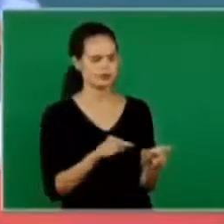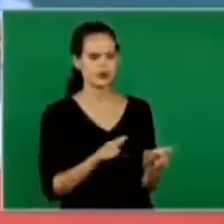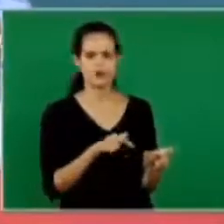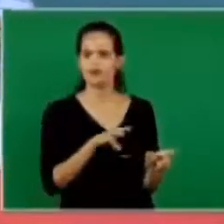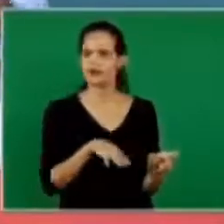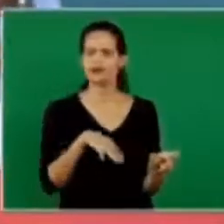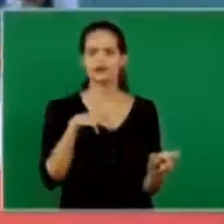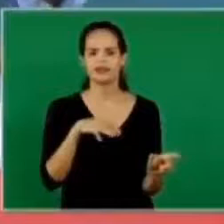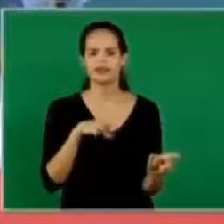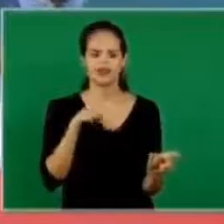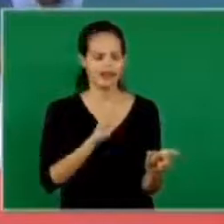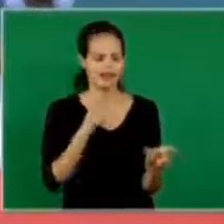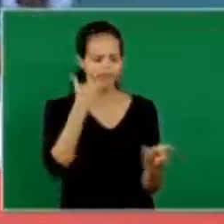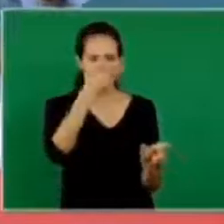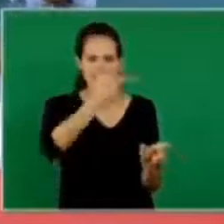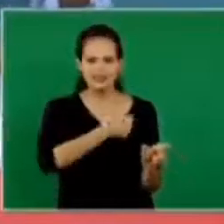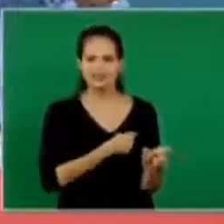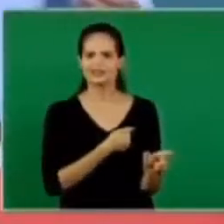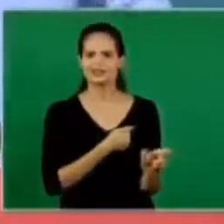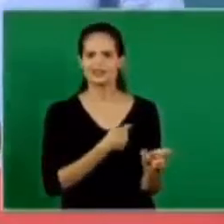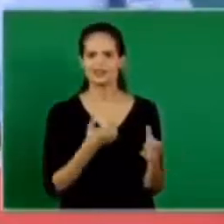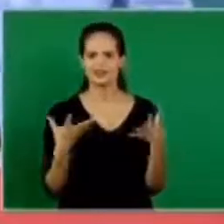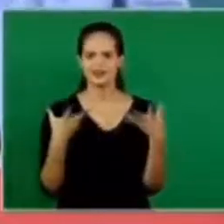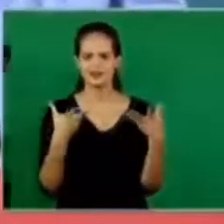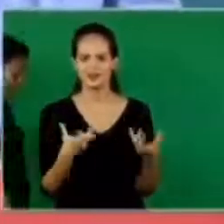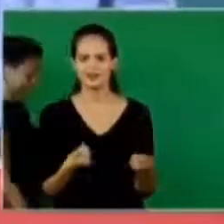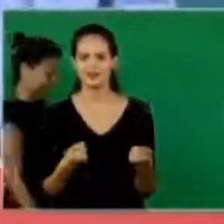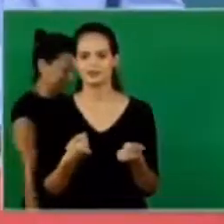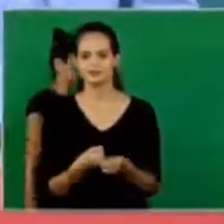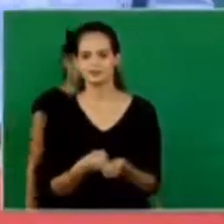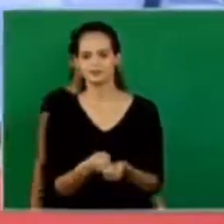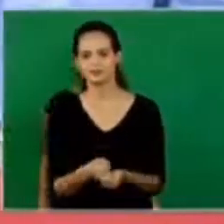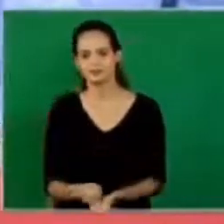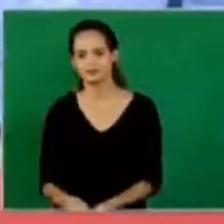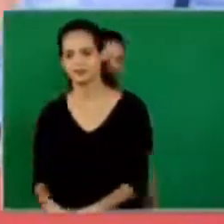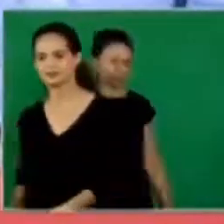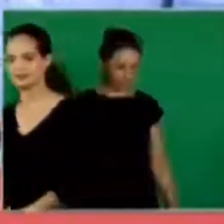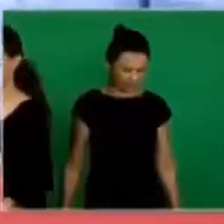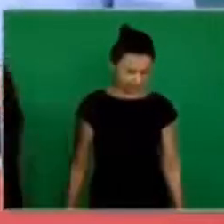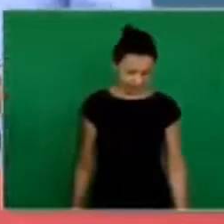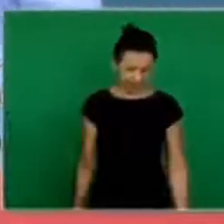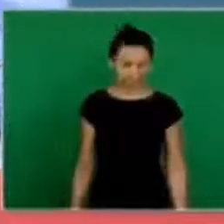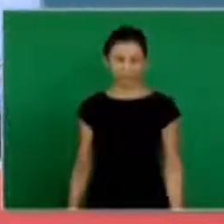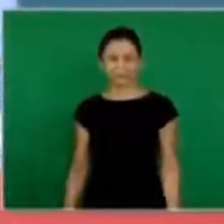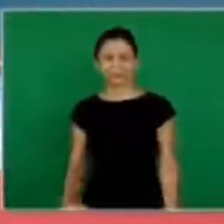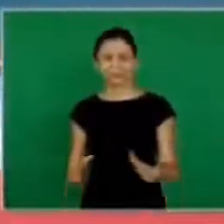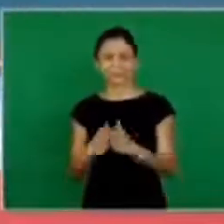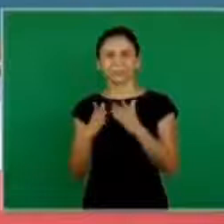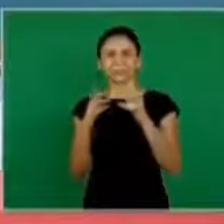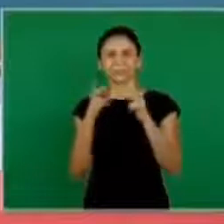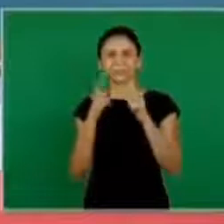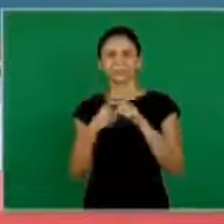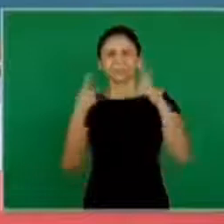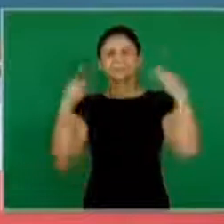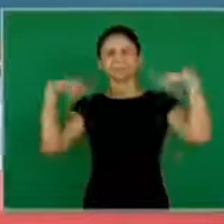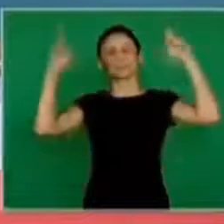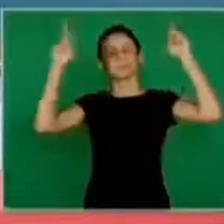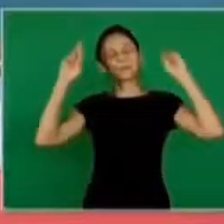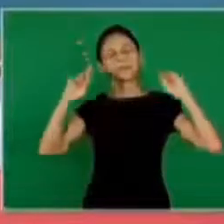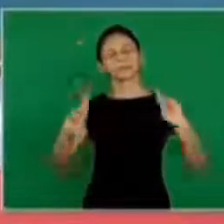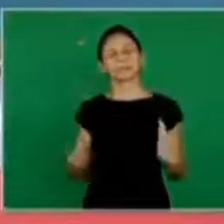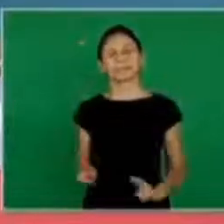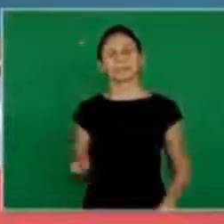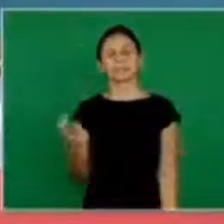the star of the morning, beautiful like the sun and shining like the moon? It is the church coming down